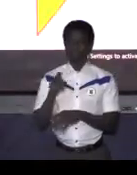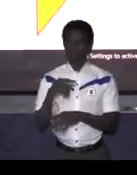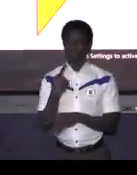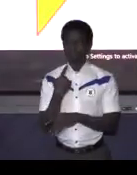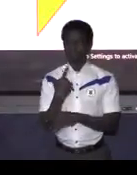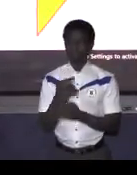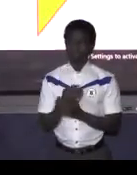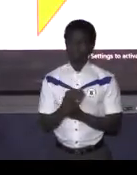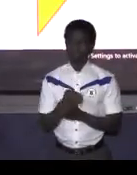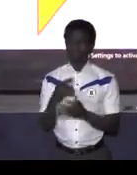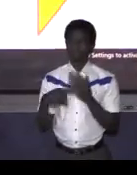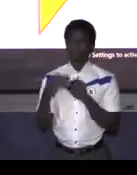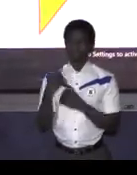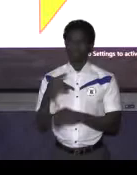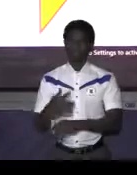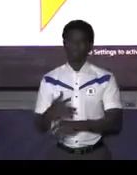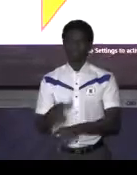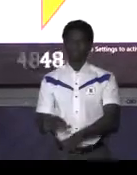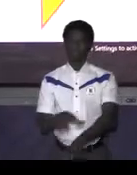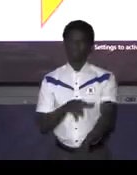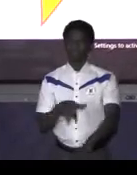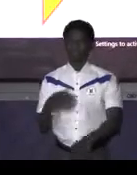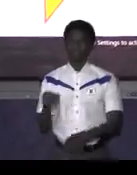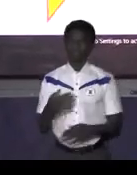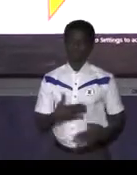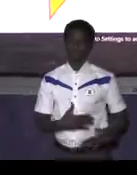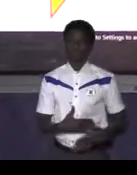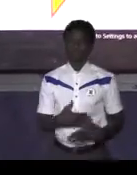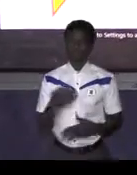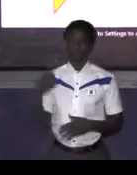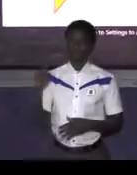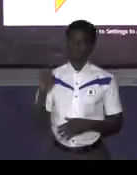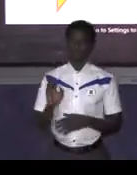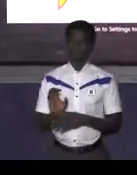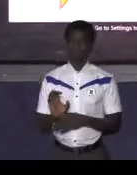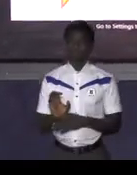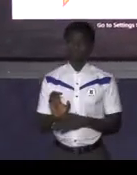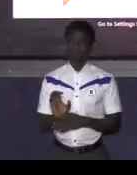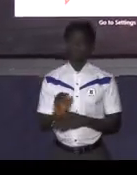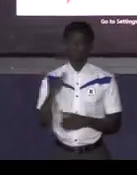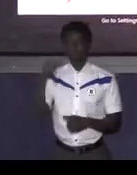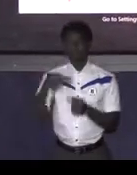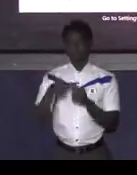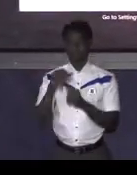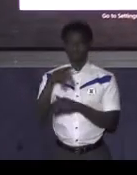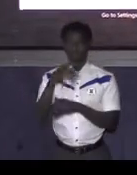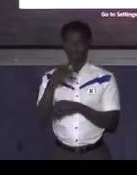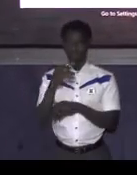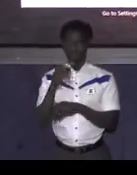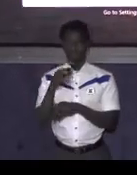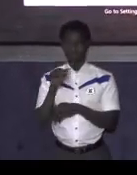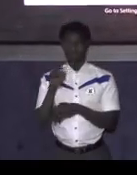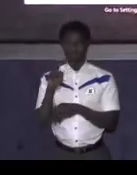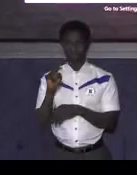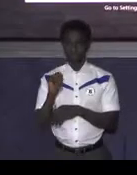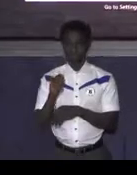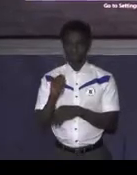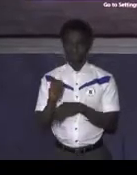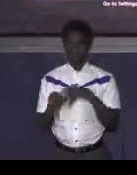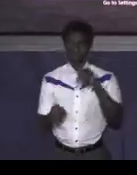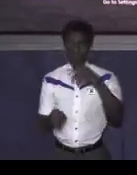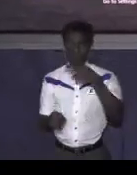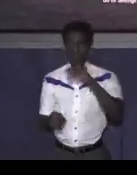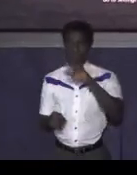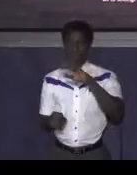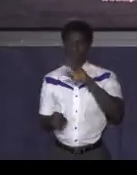says, what is the length of the side marked C? Remember the Pythagorean theorem, the